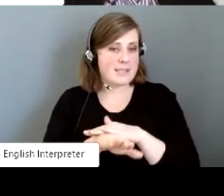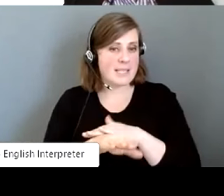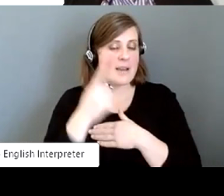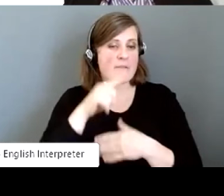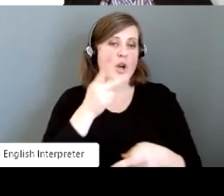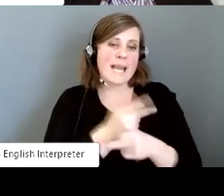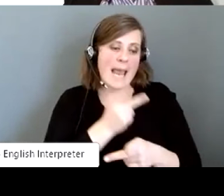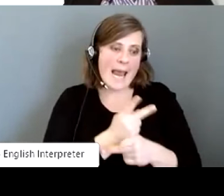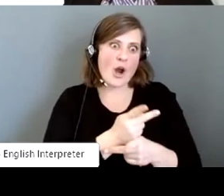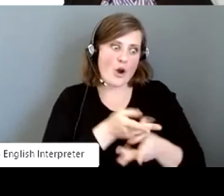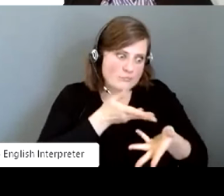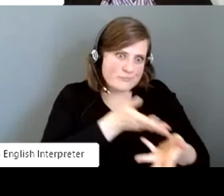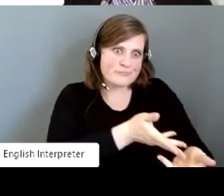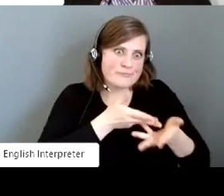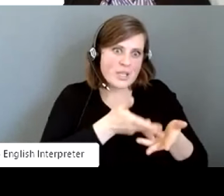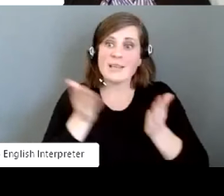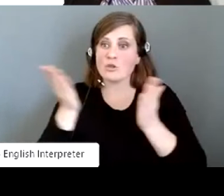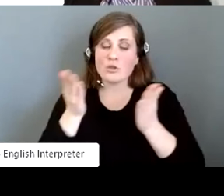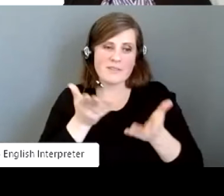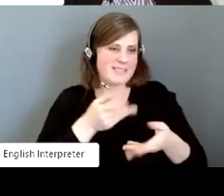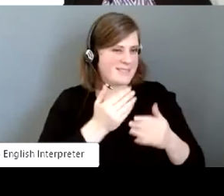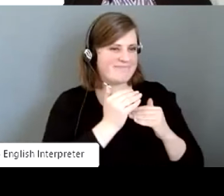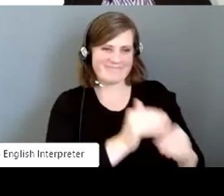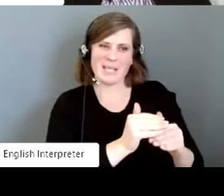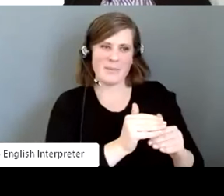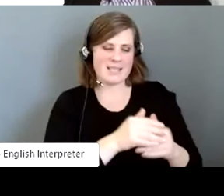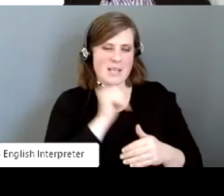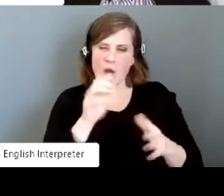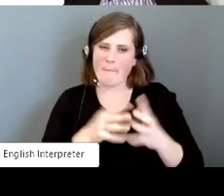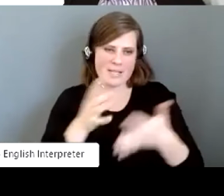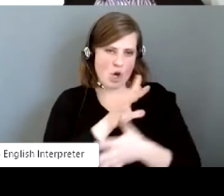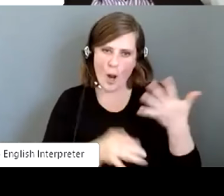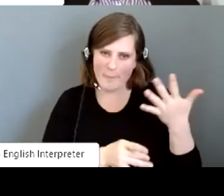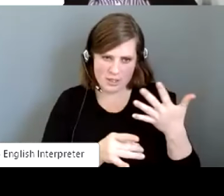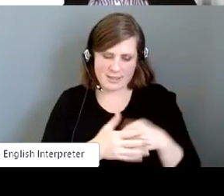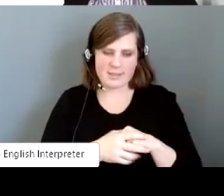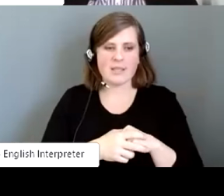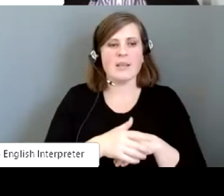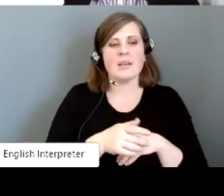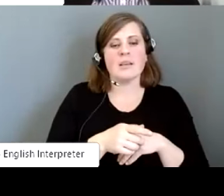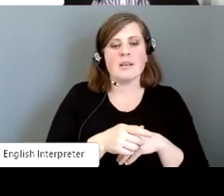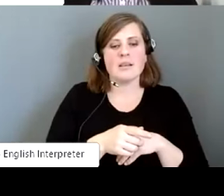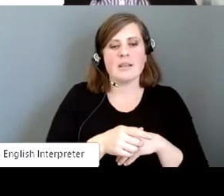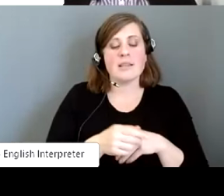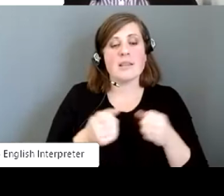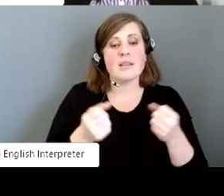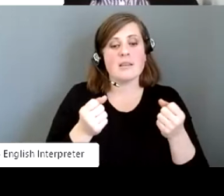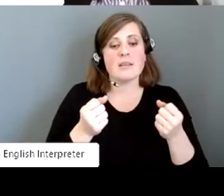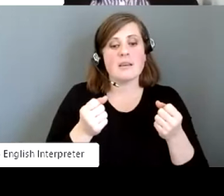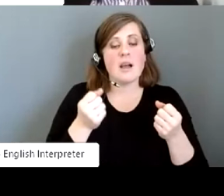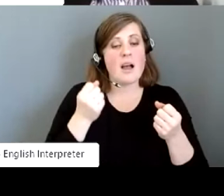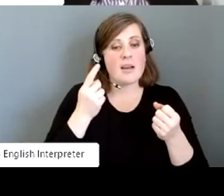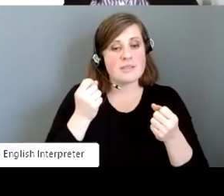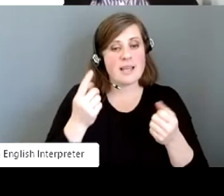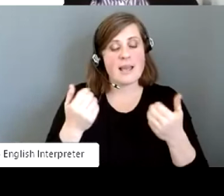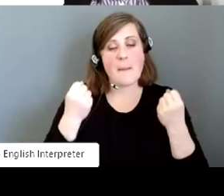healthcare, supportive services, and residential options. There are limited community resources which